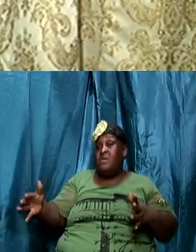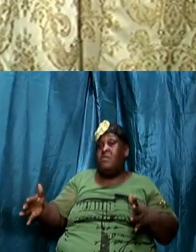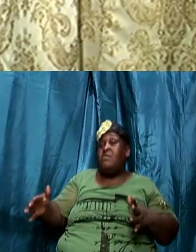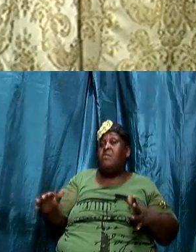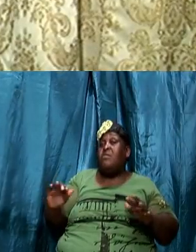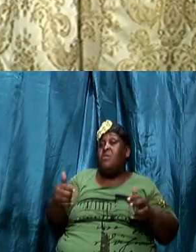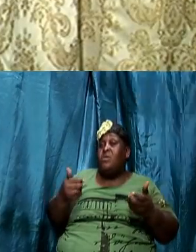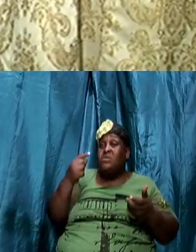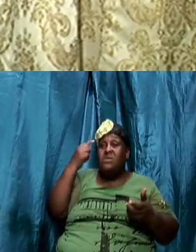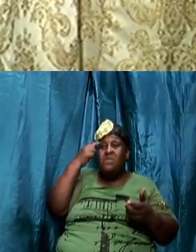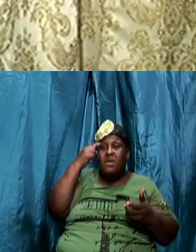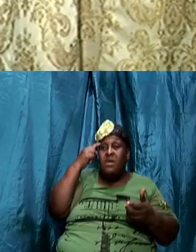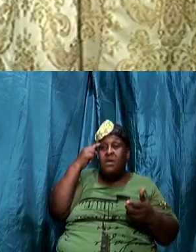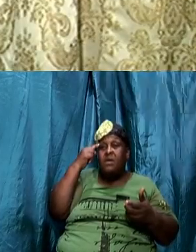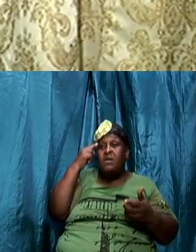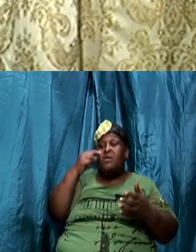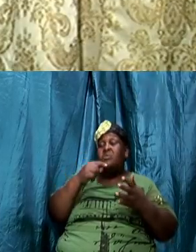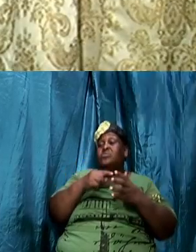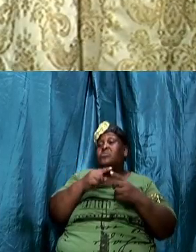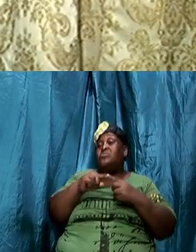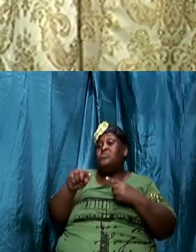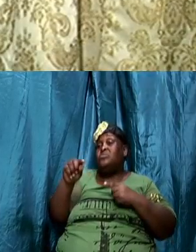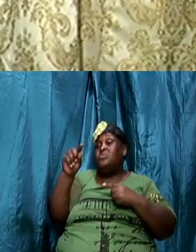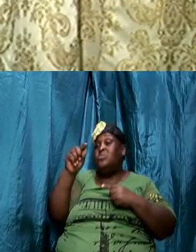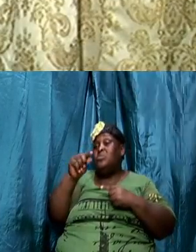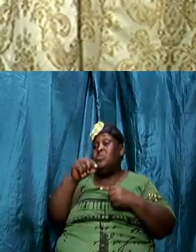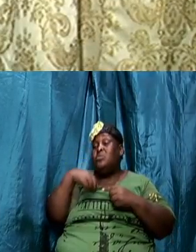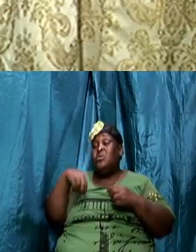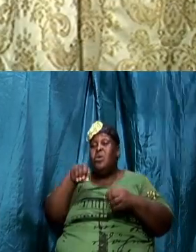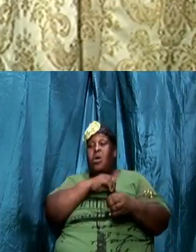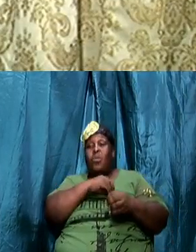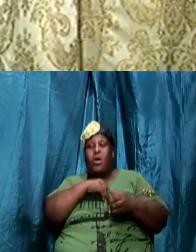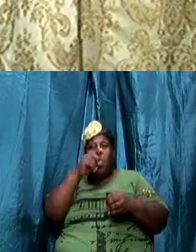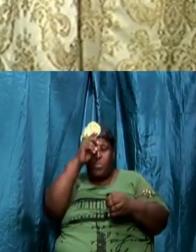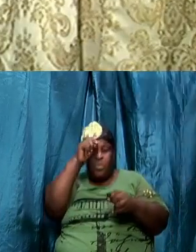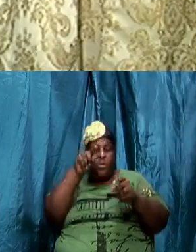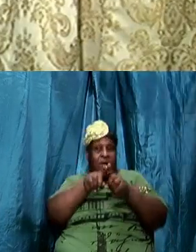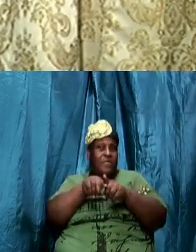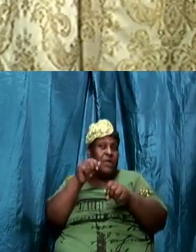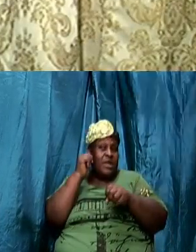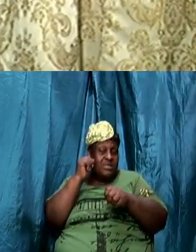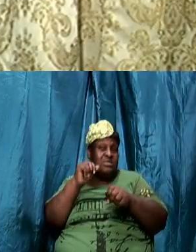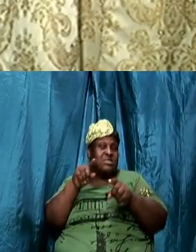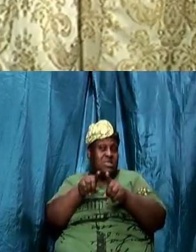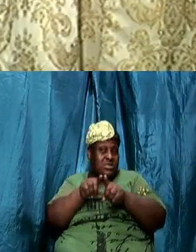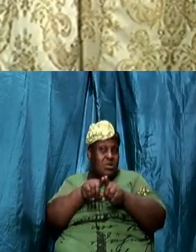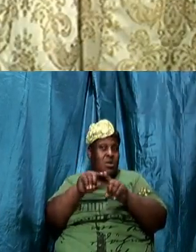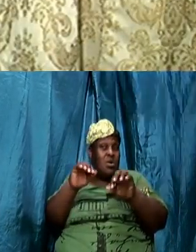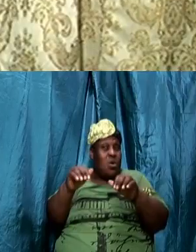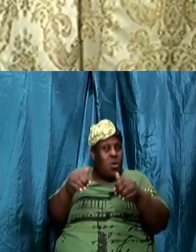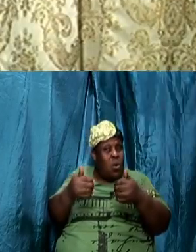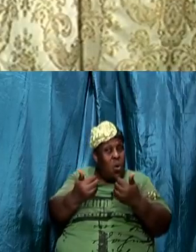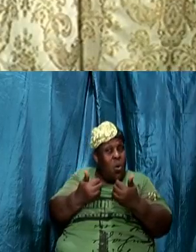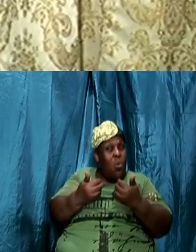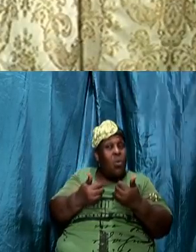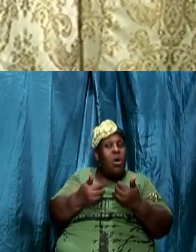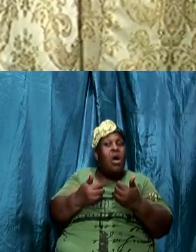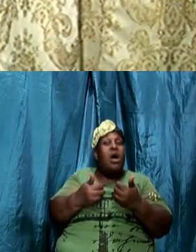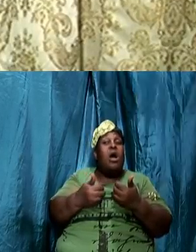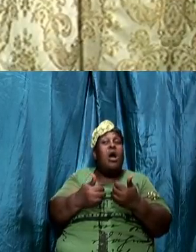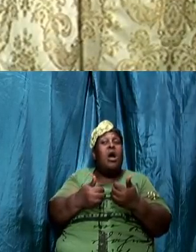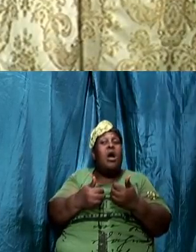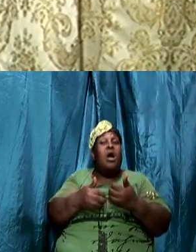we are to think towards our brother. And he tells us how we are to think towards our sister. And he tells us how we are to think and relate to